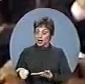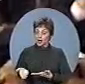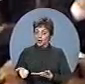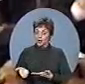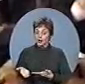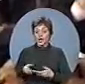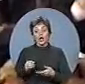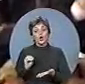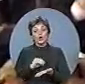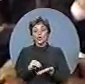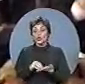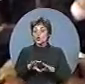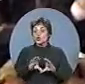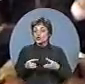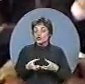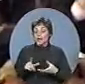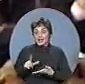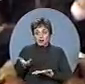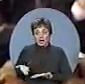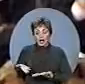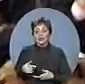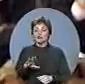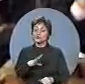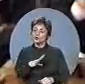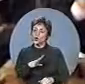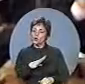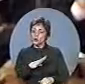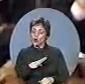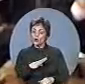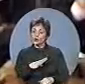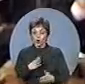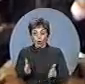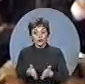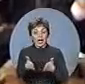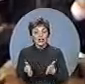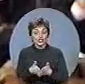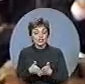of the Liberal Party and the Liberal Caucus, we